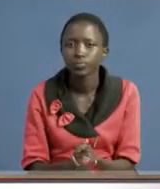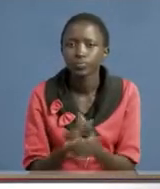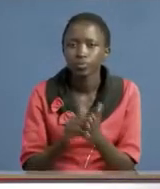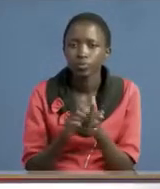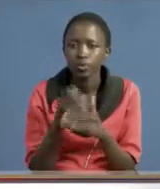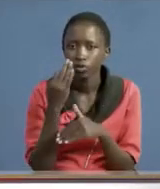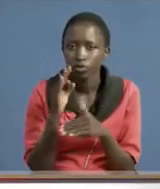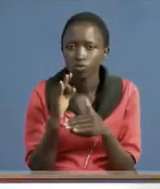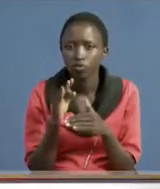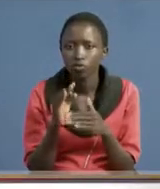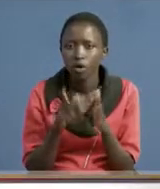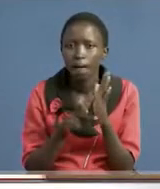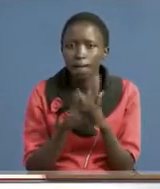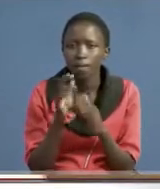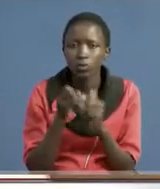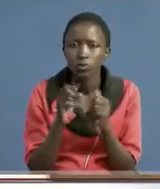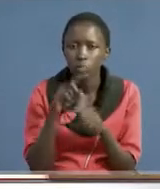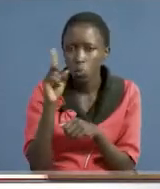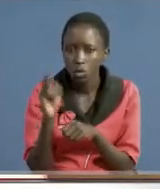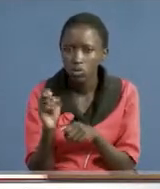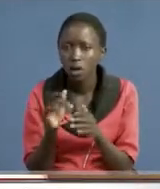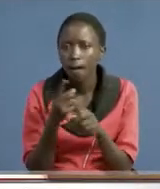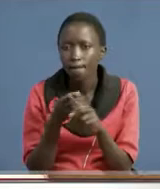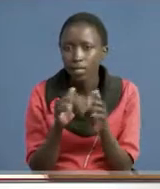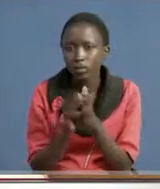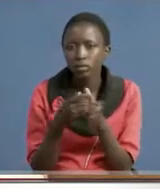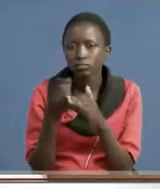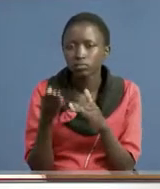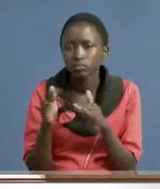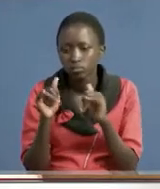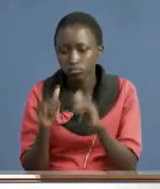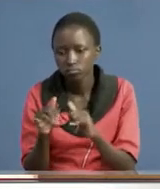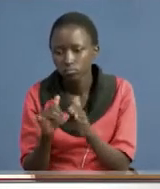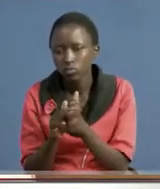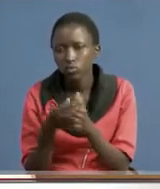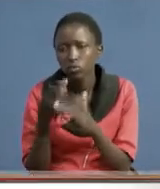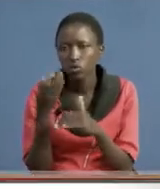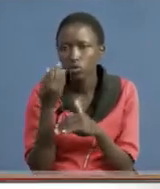Sustainability of such projects has always been questioned, but as long as it stays